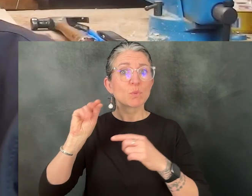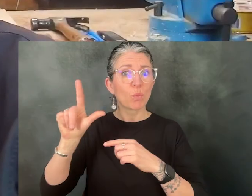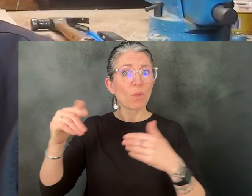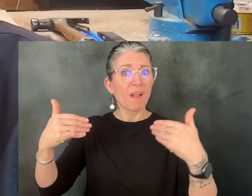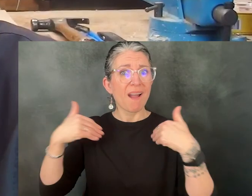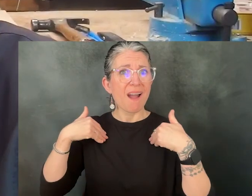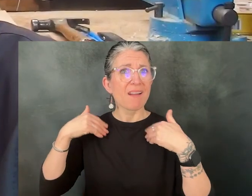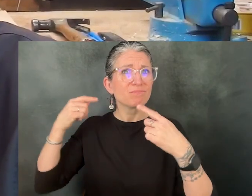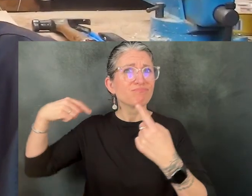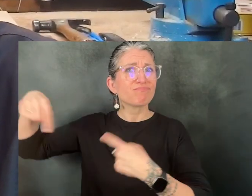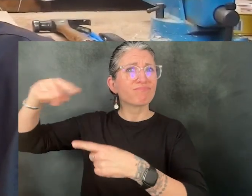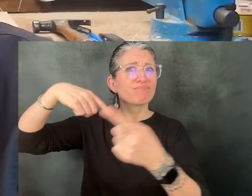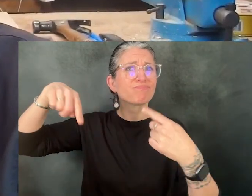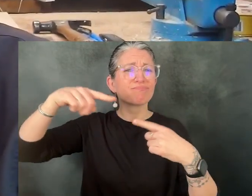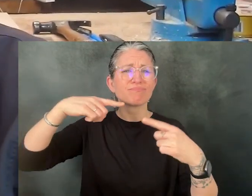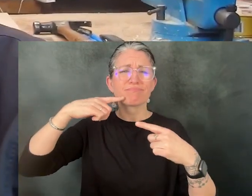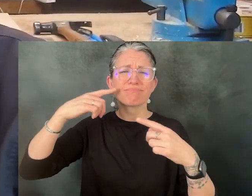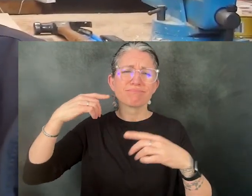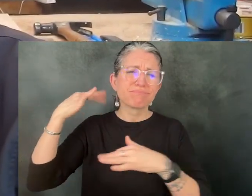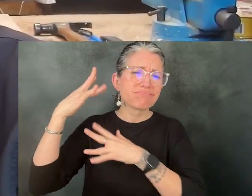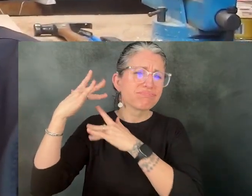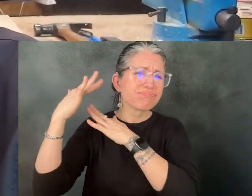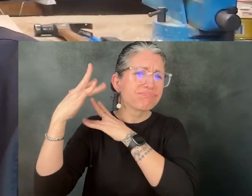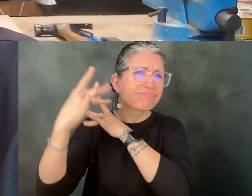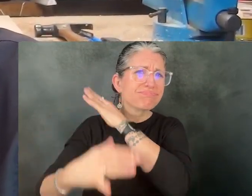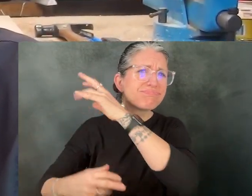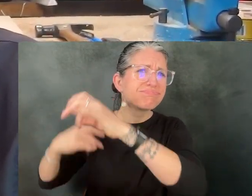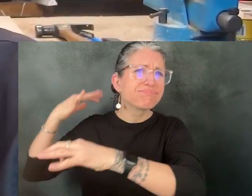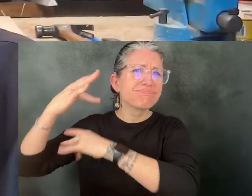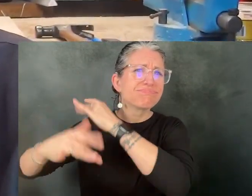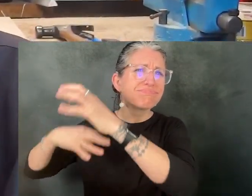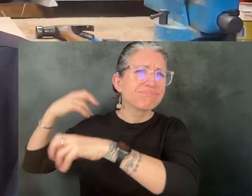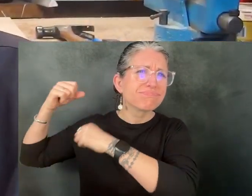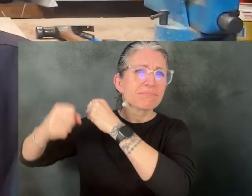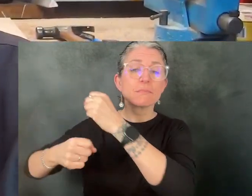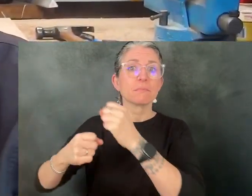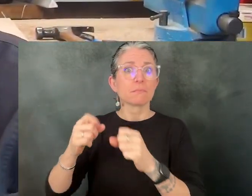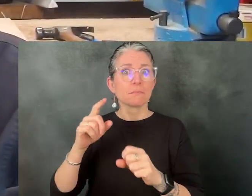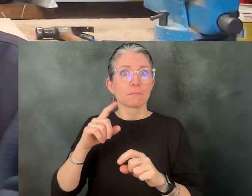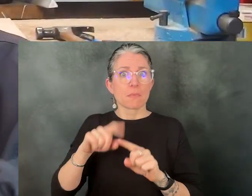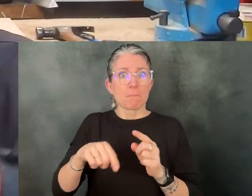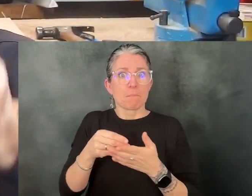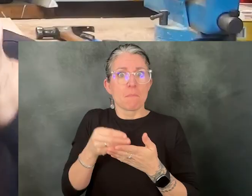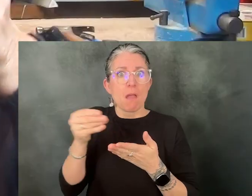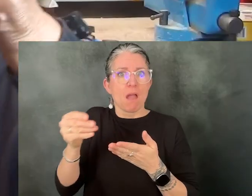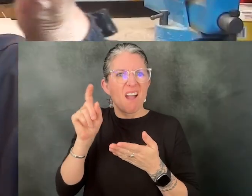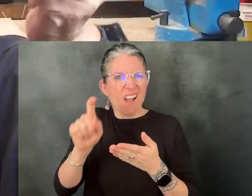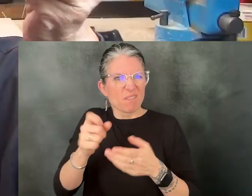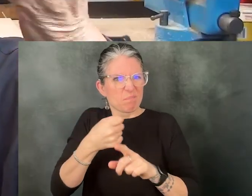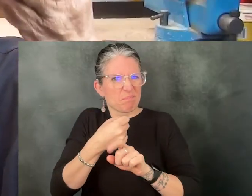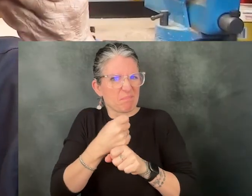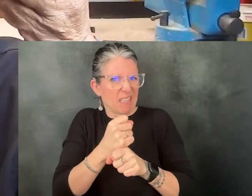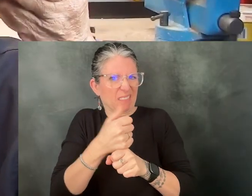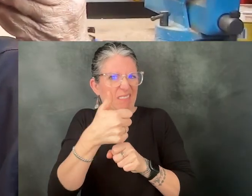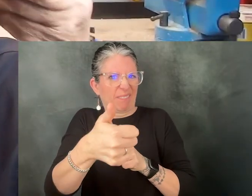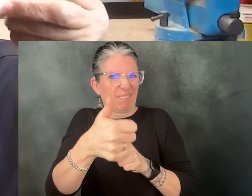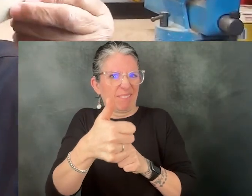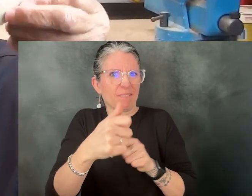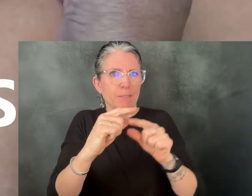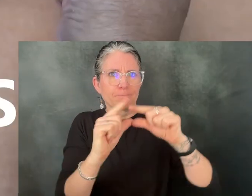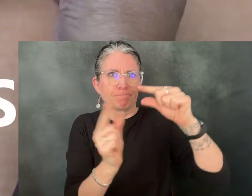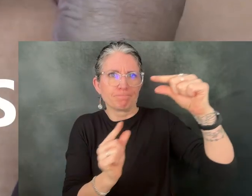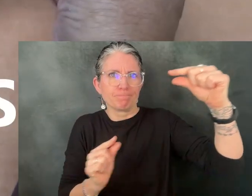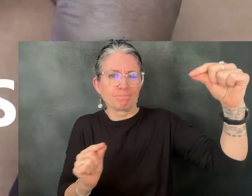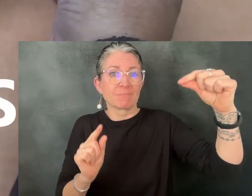Here's a tool that's been around for centuries, and it's a tool you can't buy. You have to make it, and it's this here. It's called